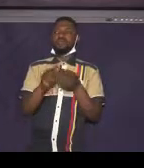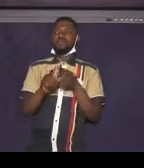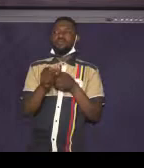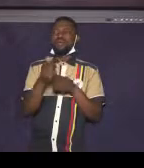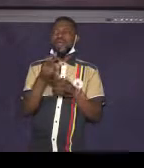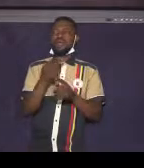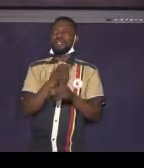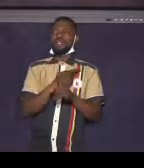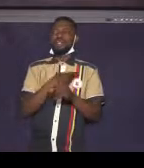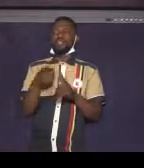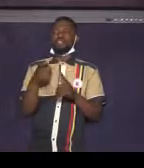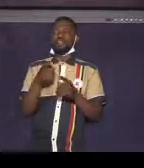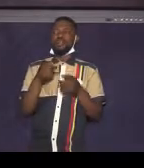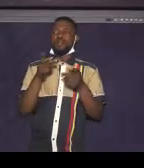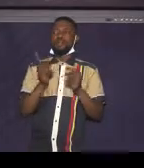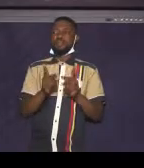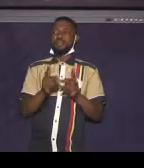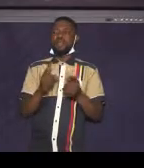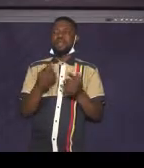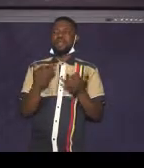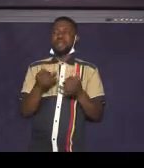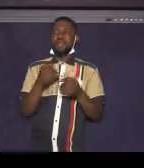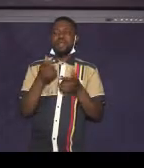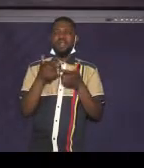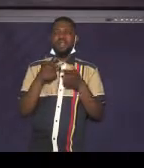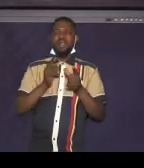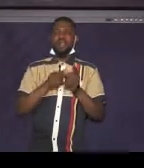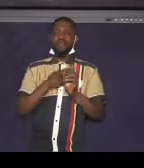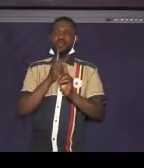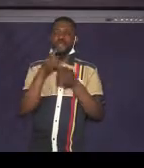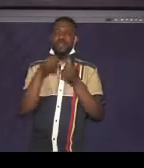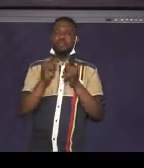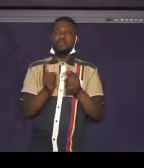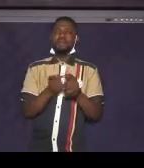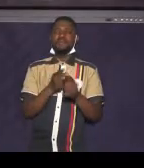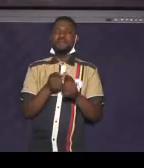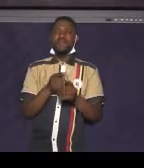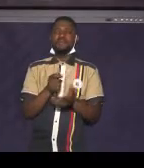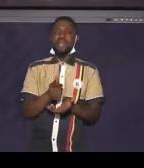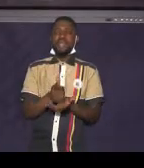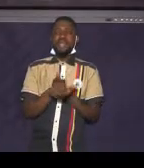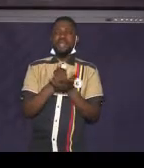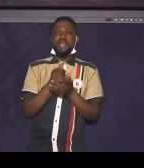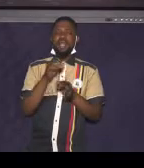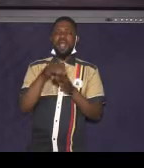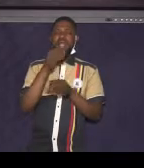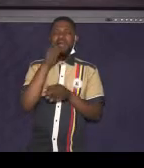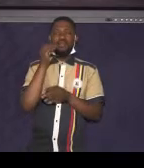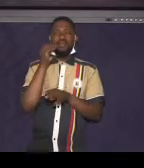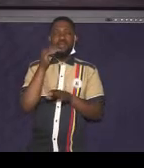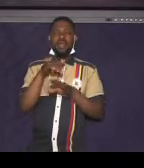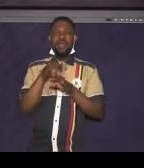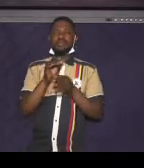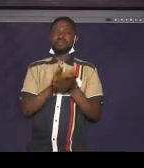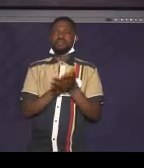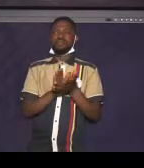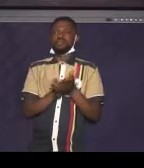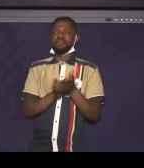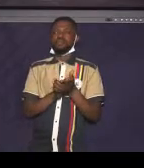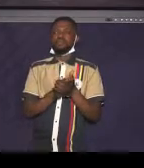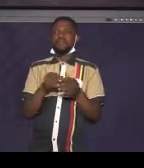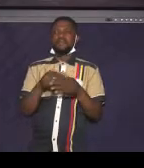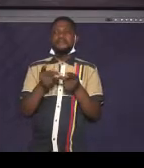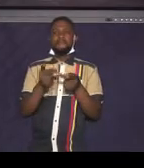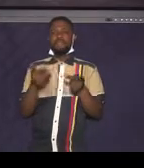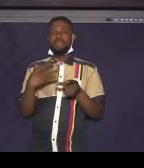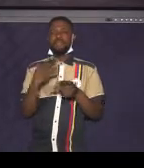that's another safety precaution. Now let's talk about first aid. At home, at school, in places